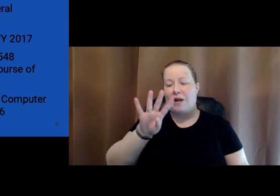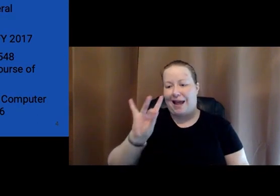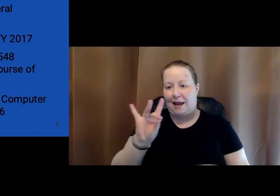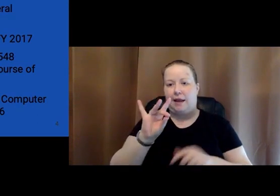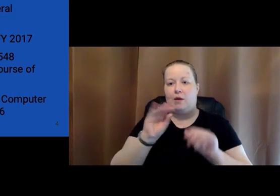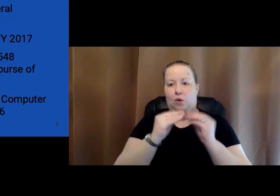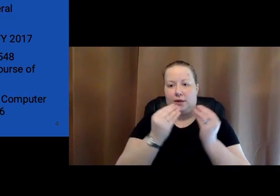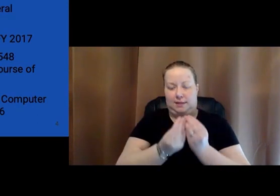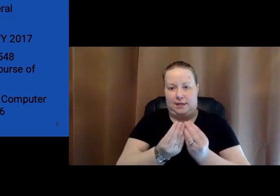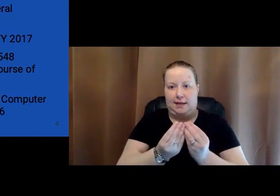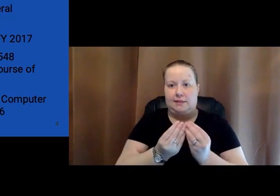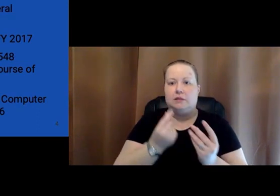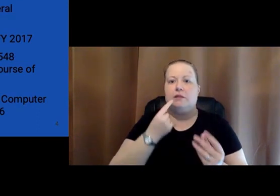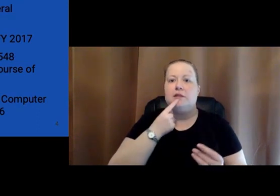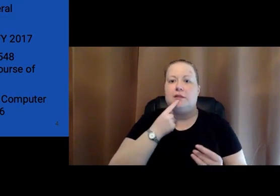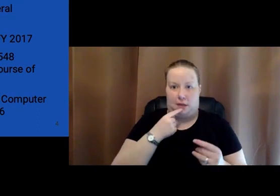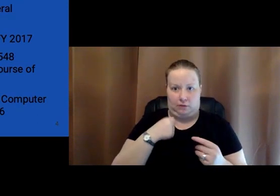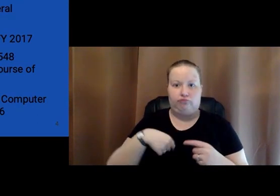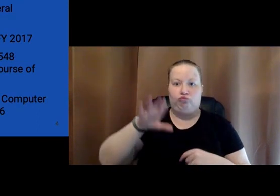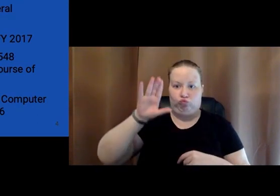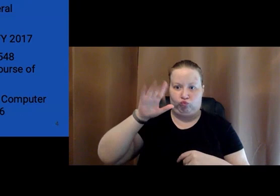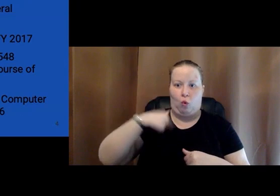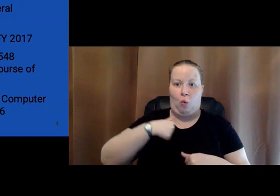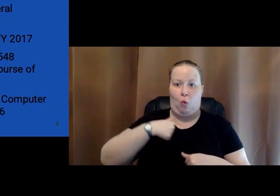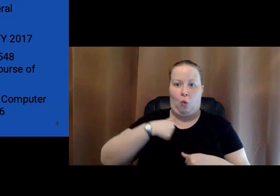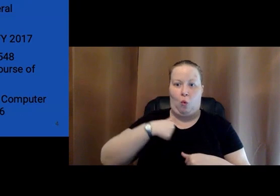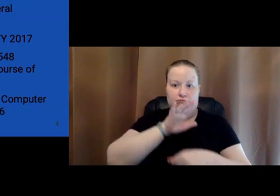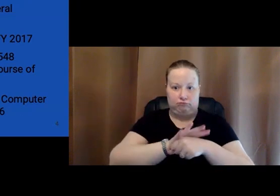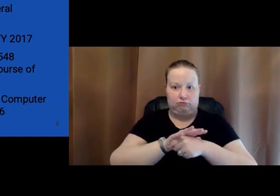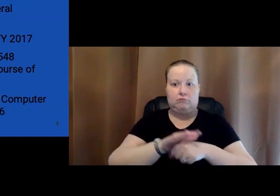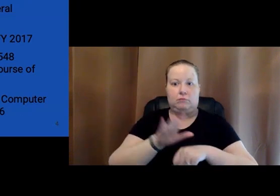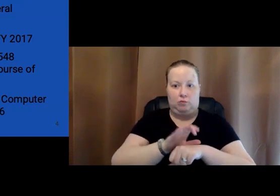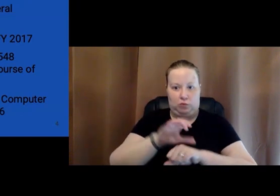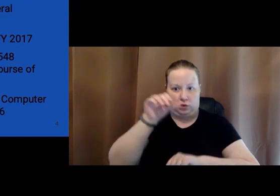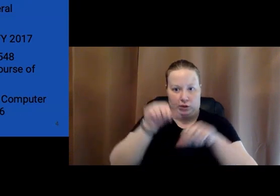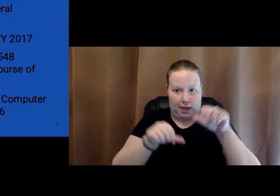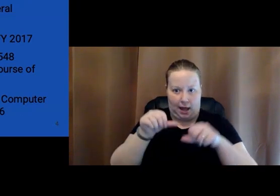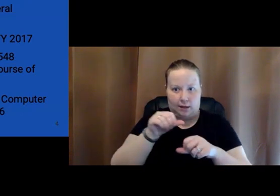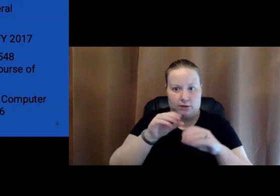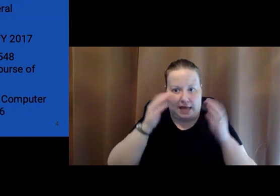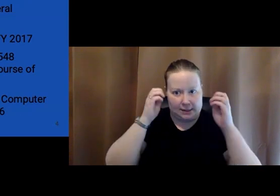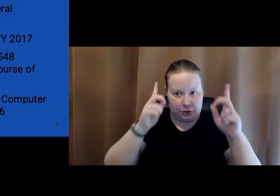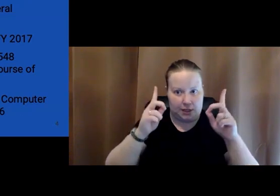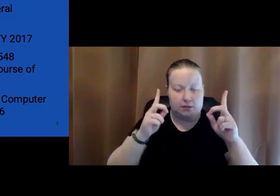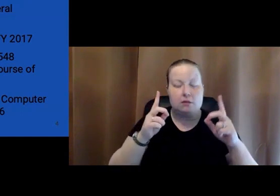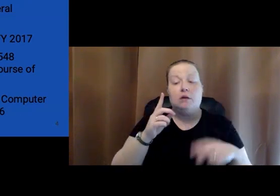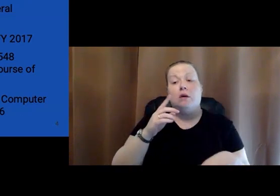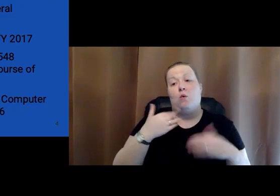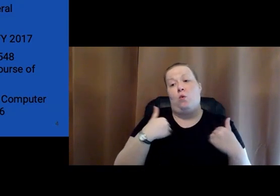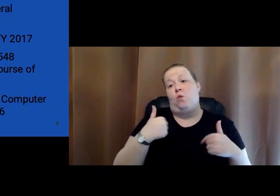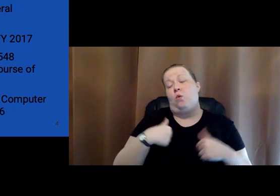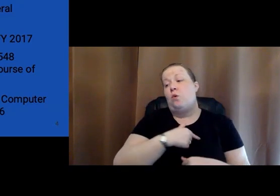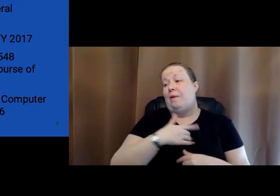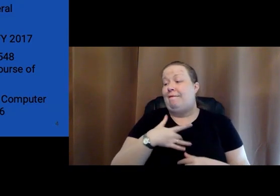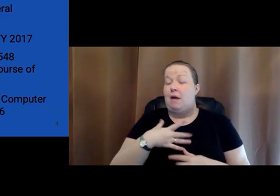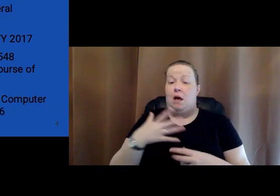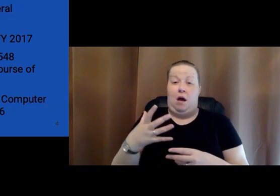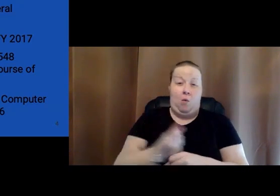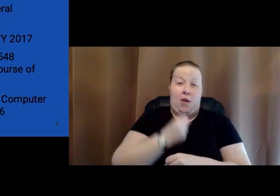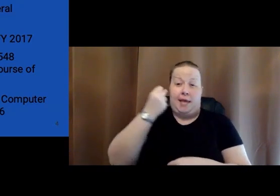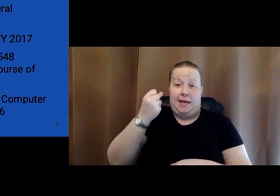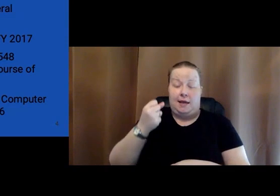commitments to move the needle for computer science education, which we felt was a huge win and really resulted in a lot